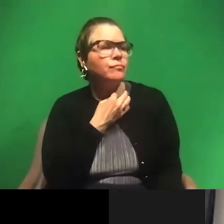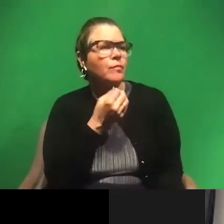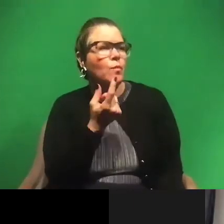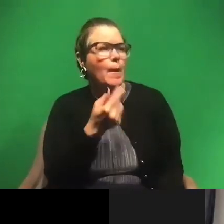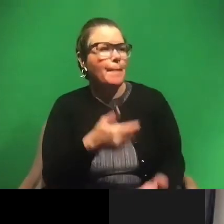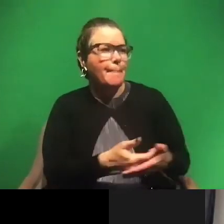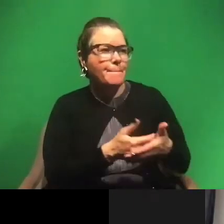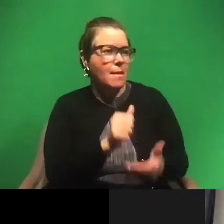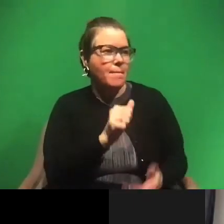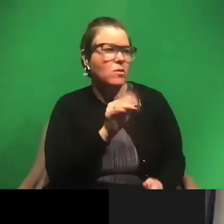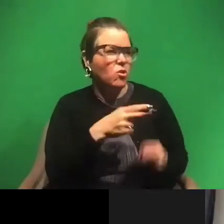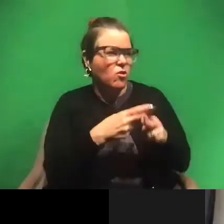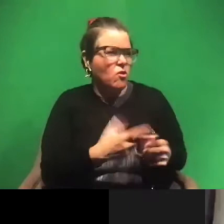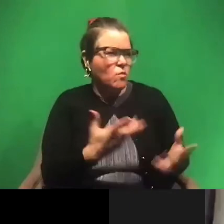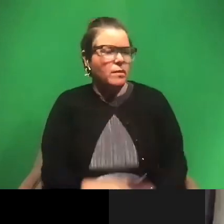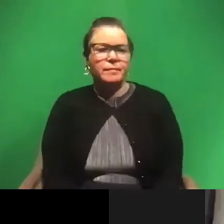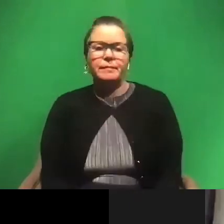called?